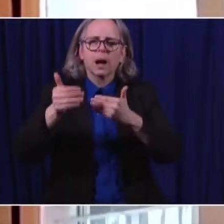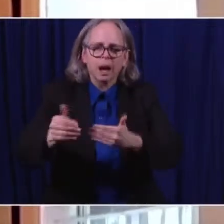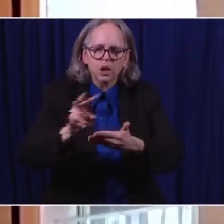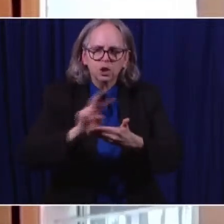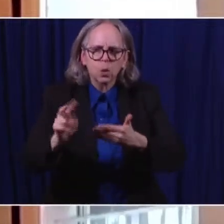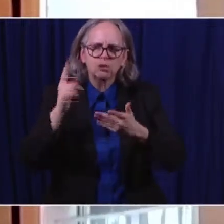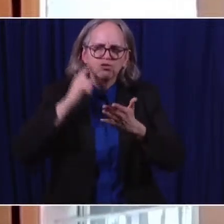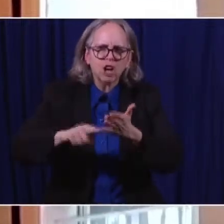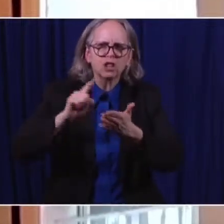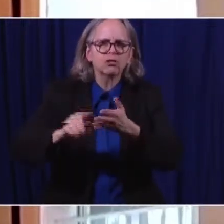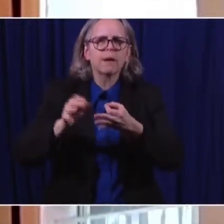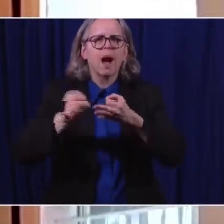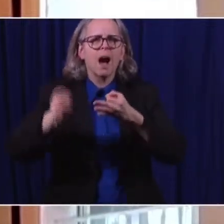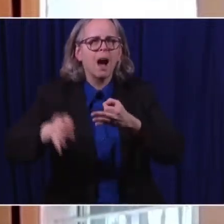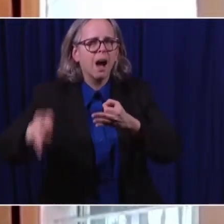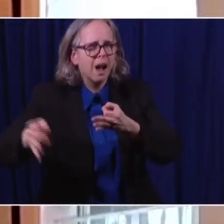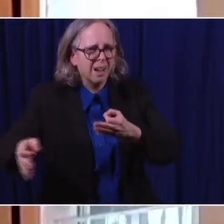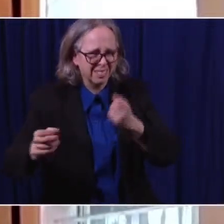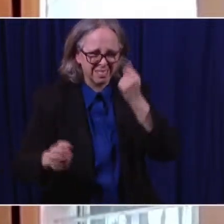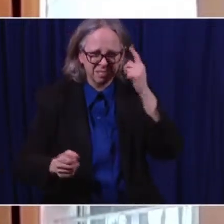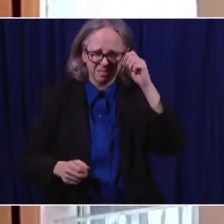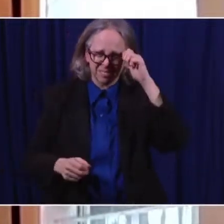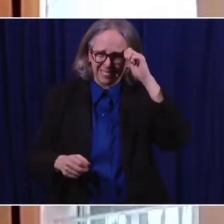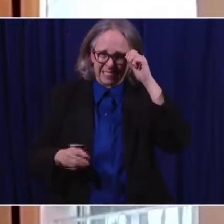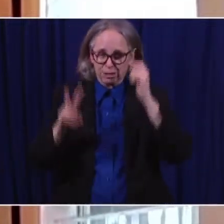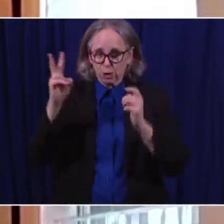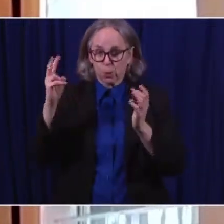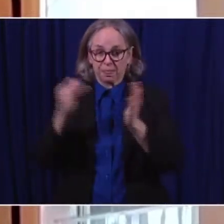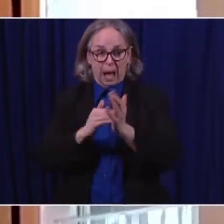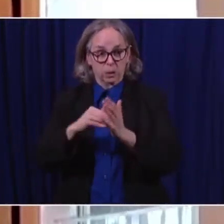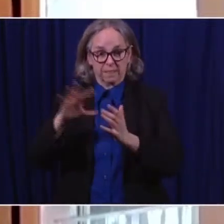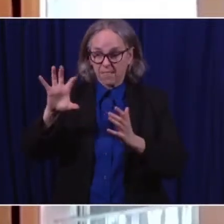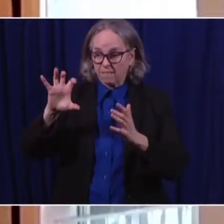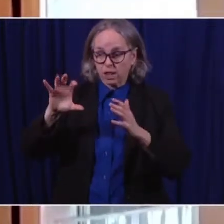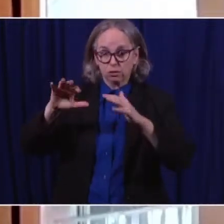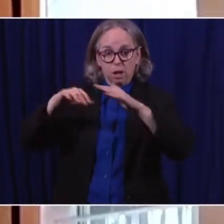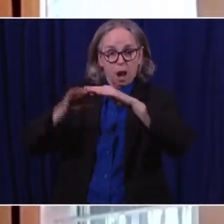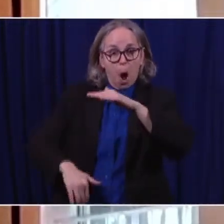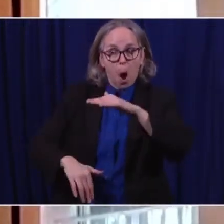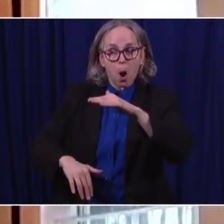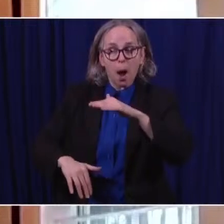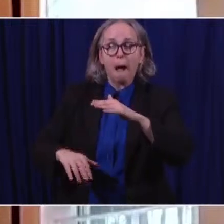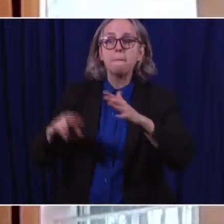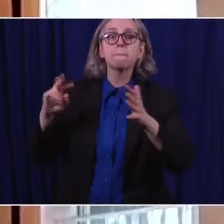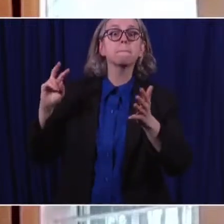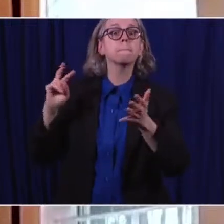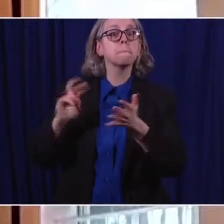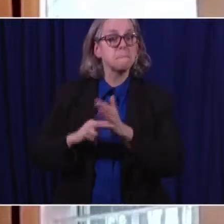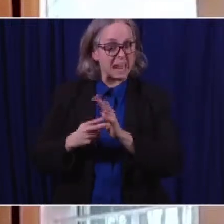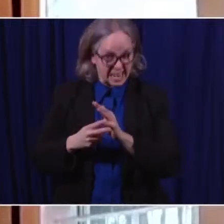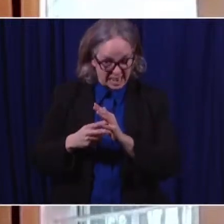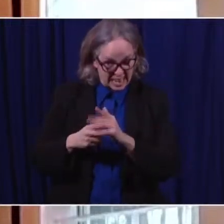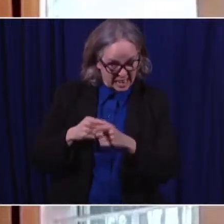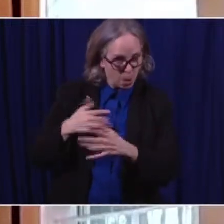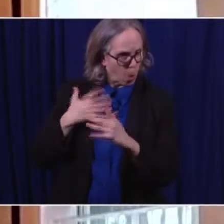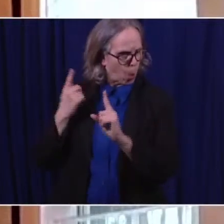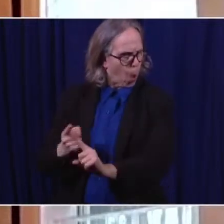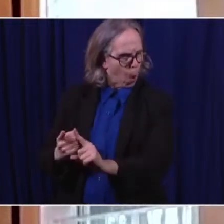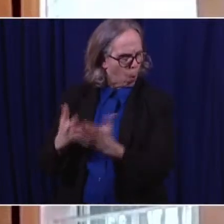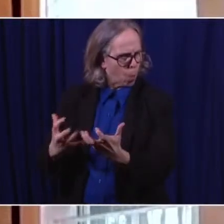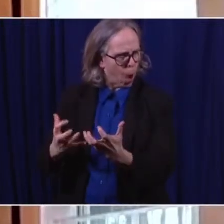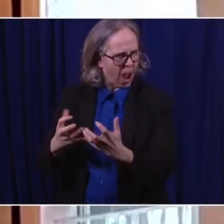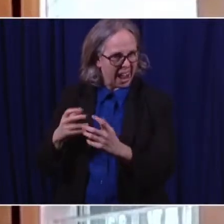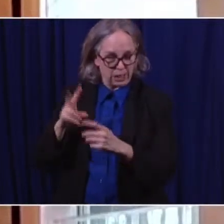below 2,500, again, that's about 3 times the volume that we would see at the peak of a typical